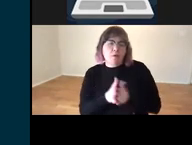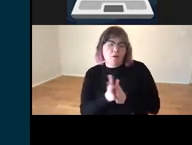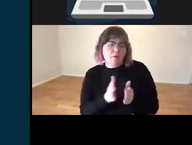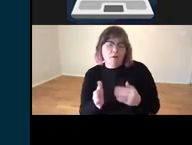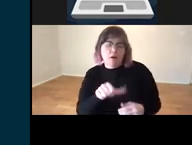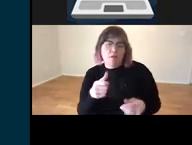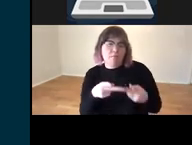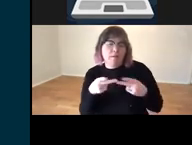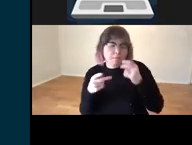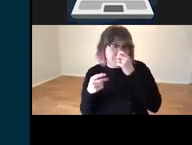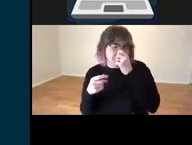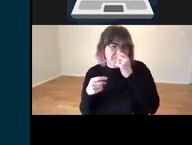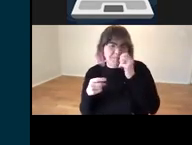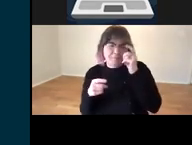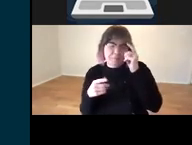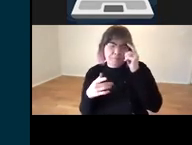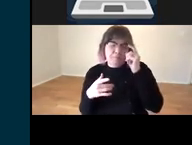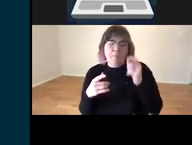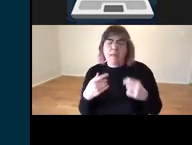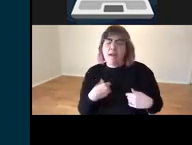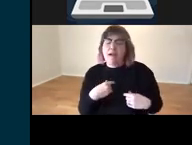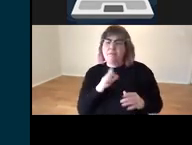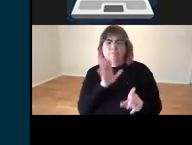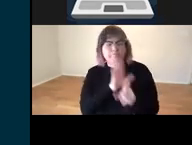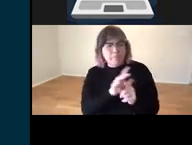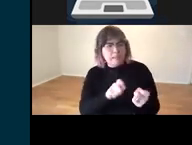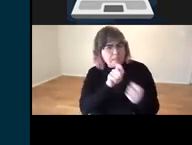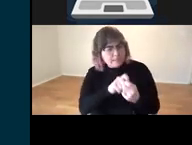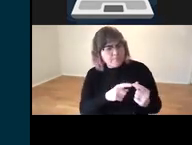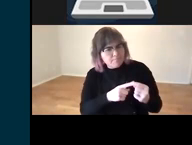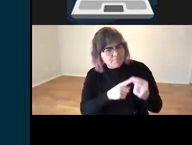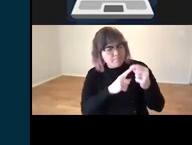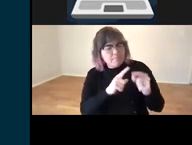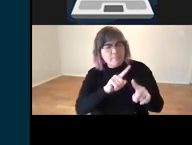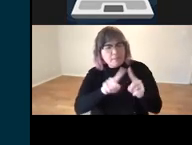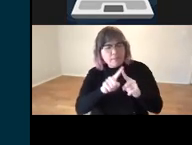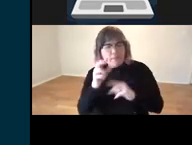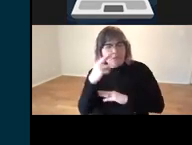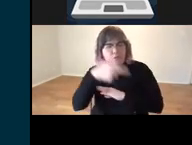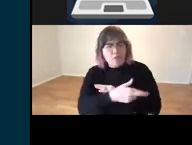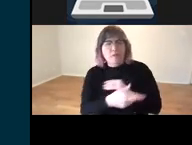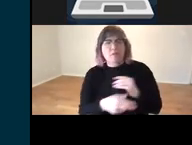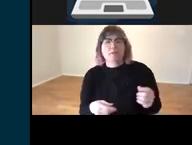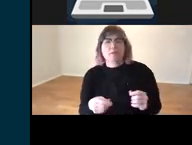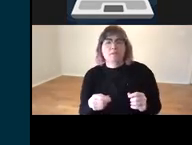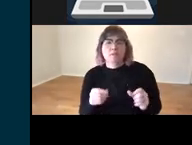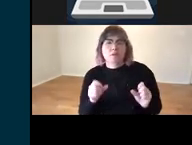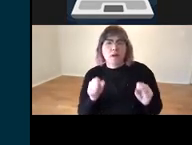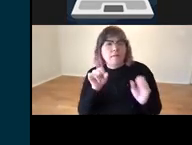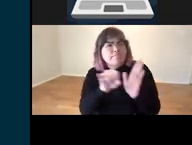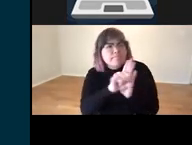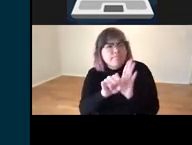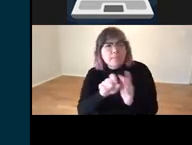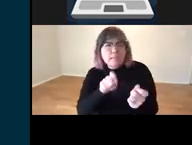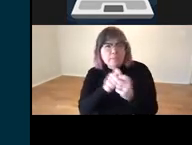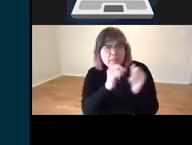The bottlenose dolphin produce signature whistles, which are actually unique to different dolphins. And allows them to be able to identify individuals